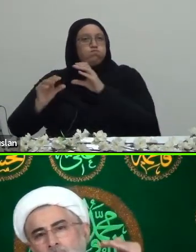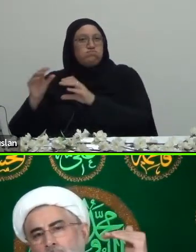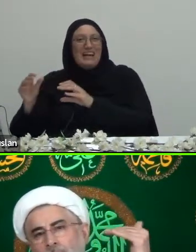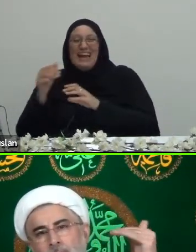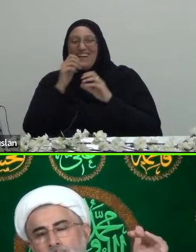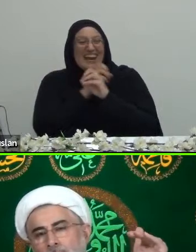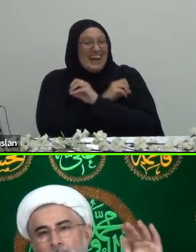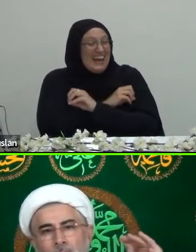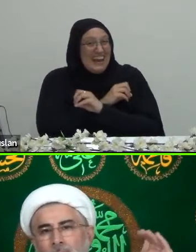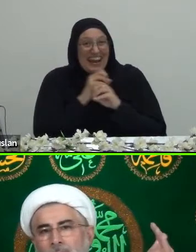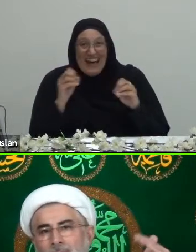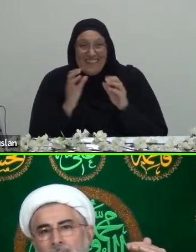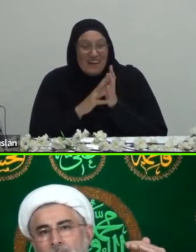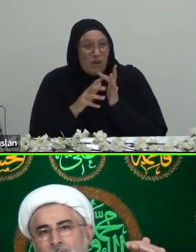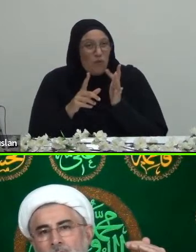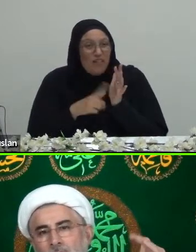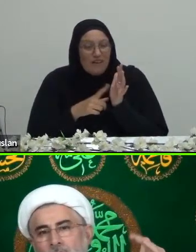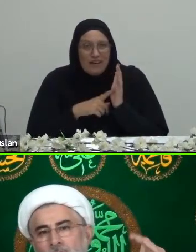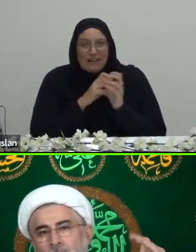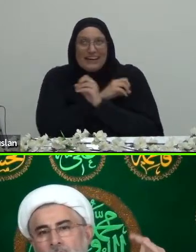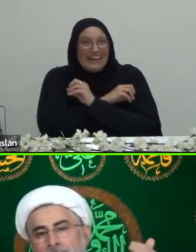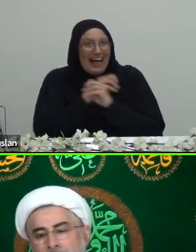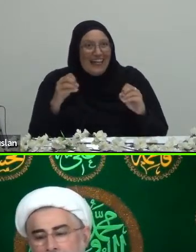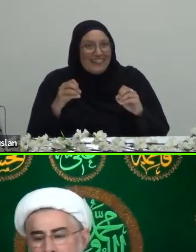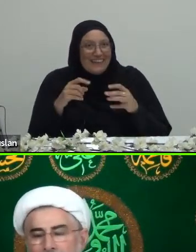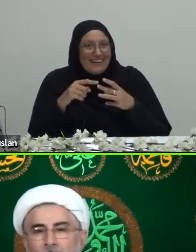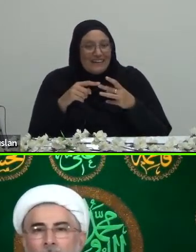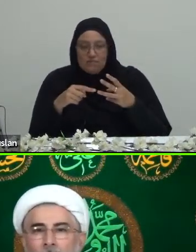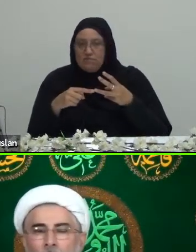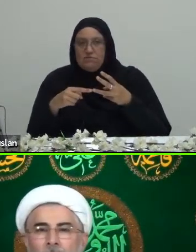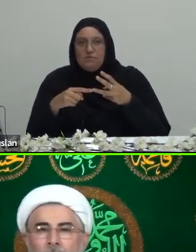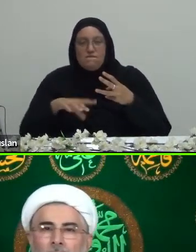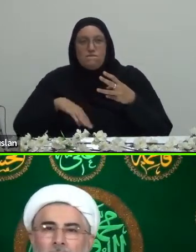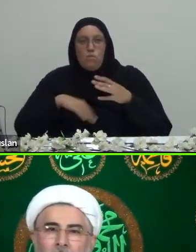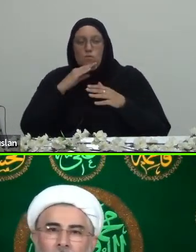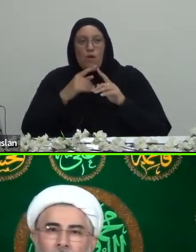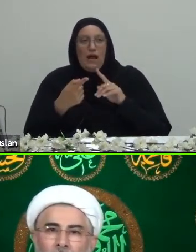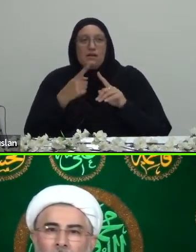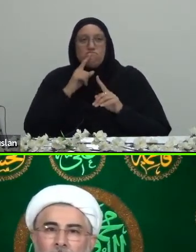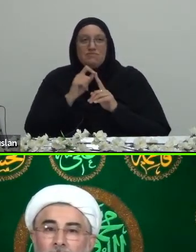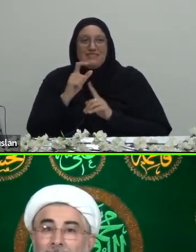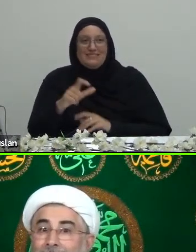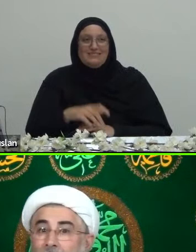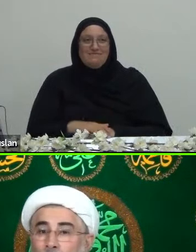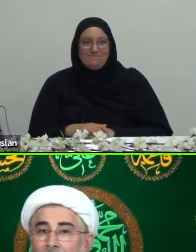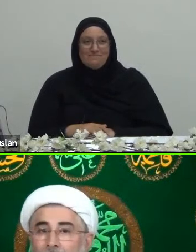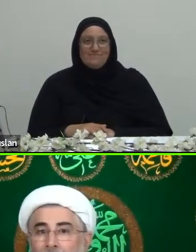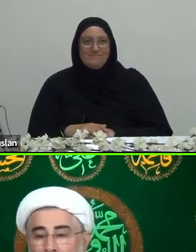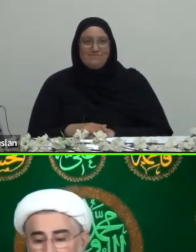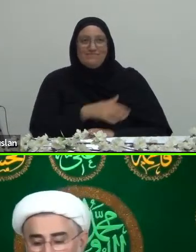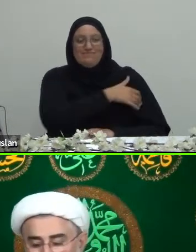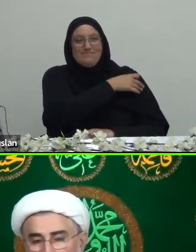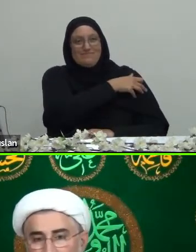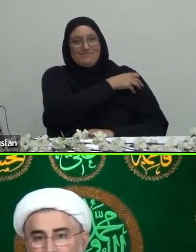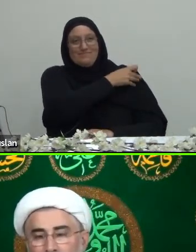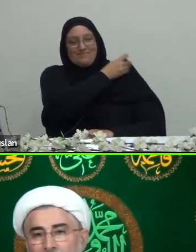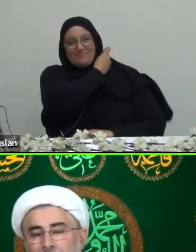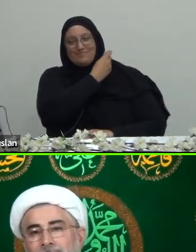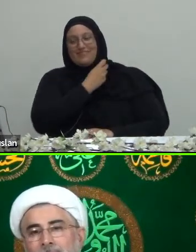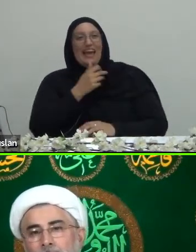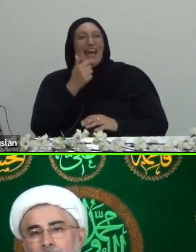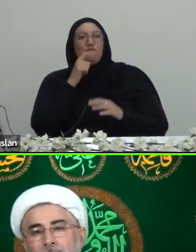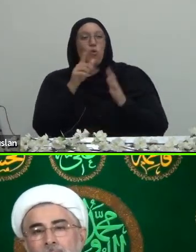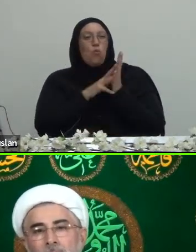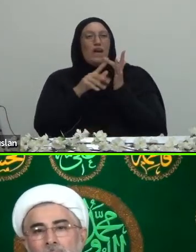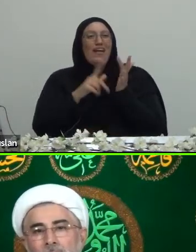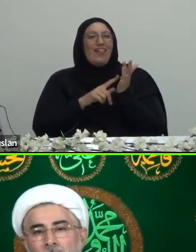And it's so fixed, no one can change it. Even in my will, I cannot write as a will. I cannot write